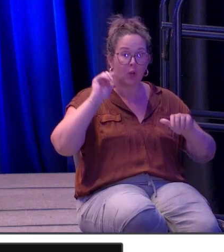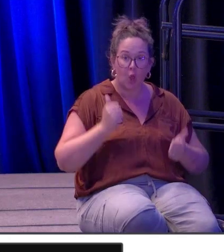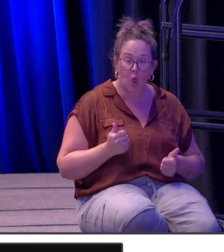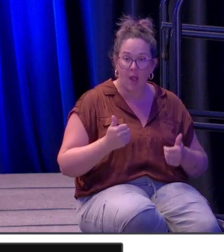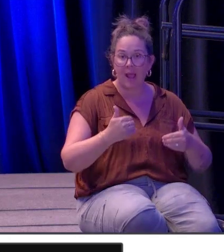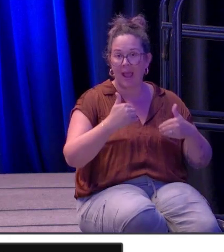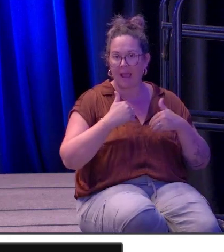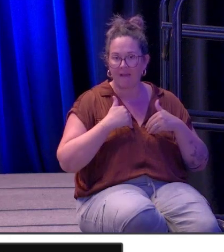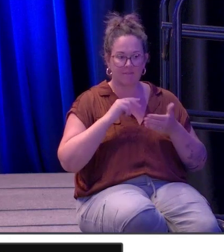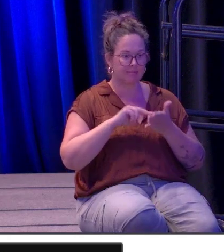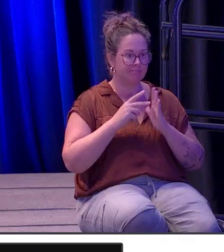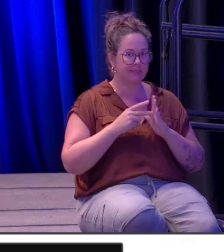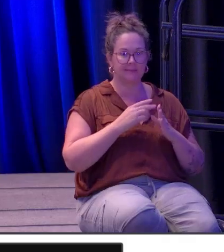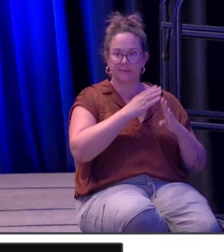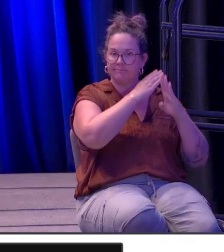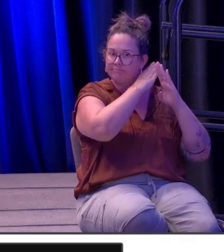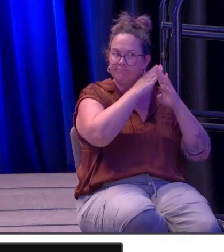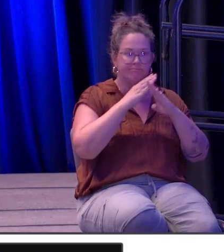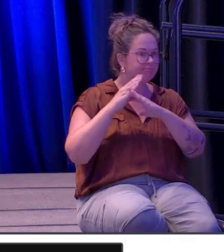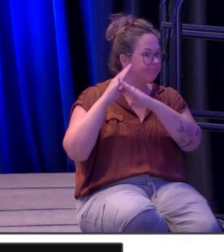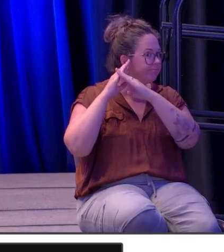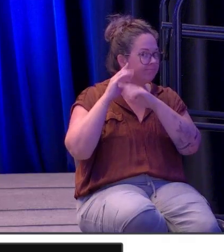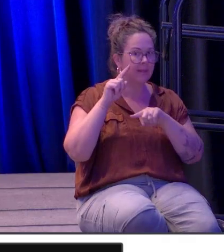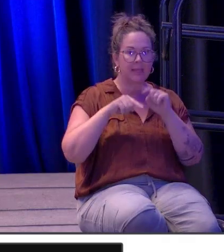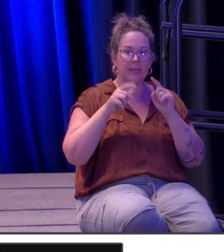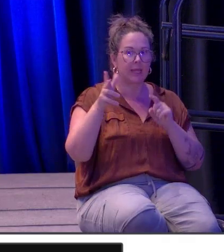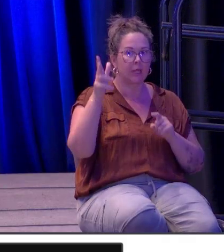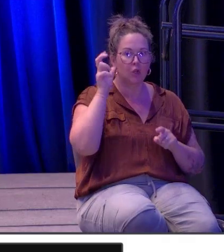you can't hear. Right, yes.